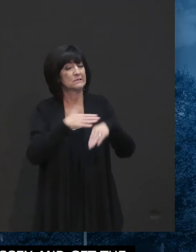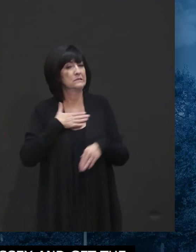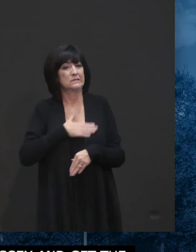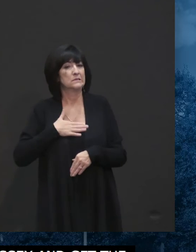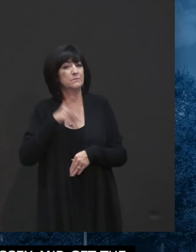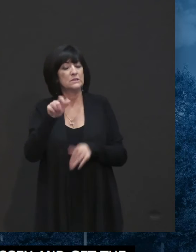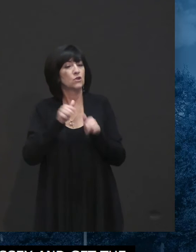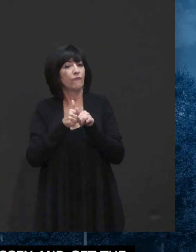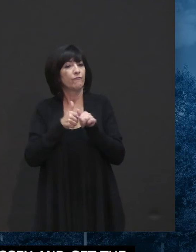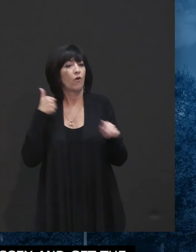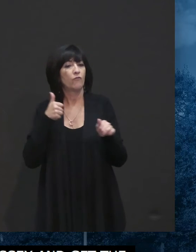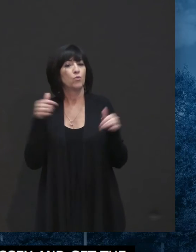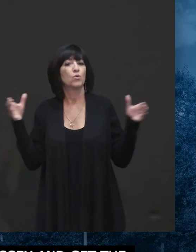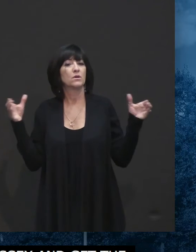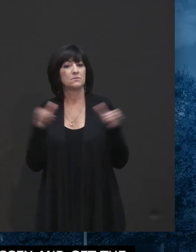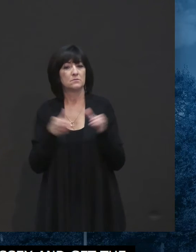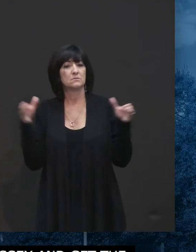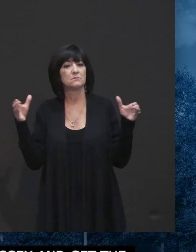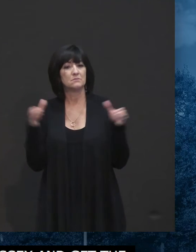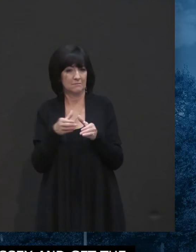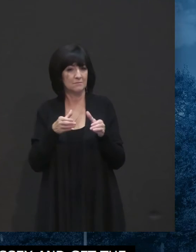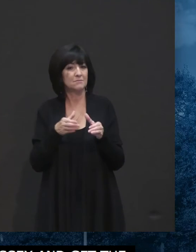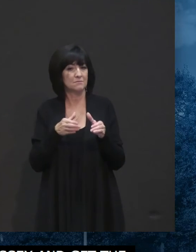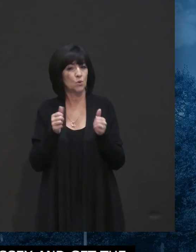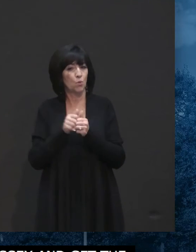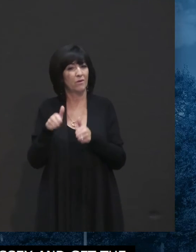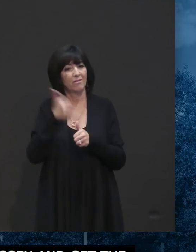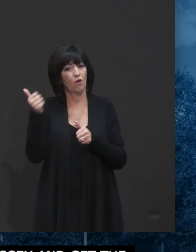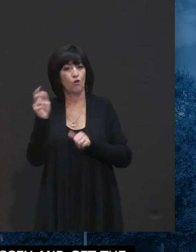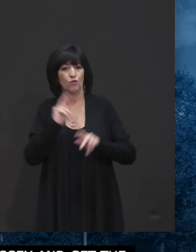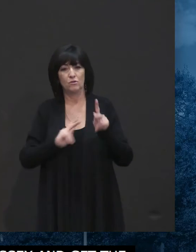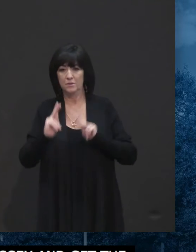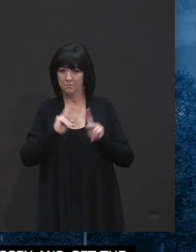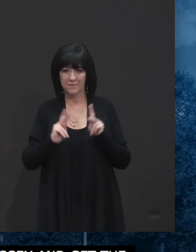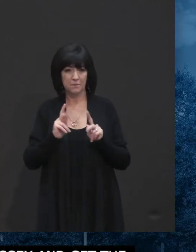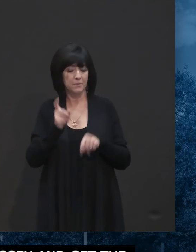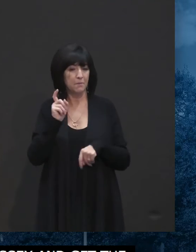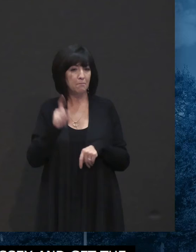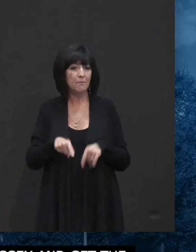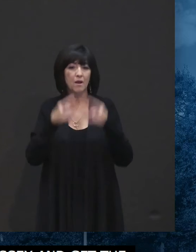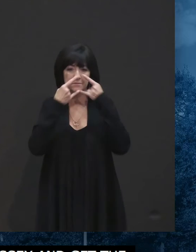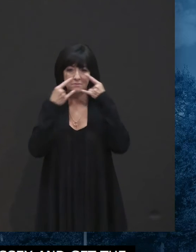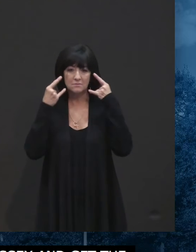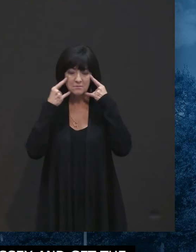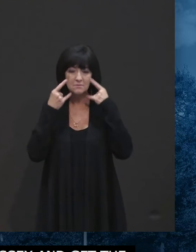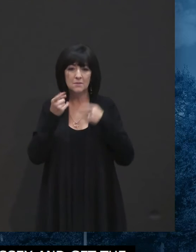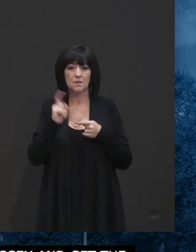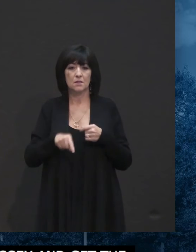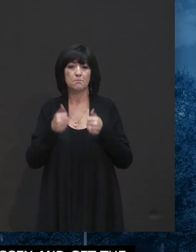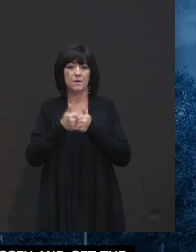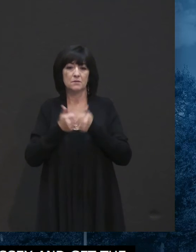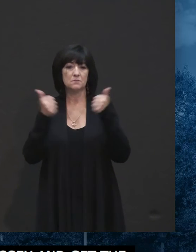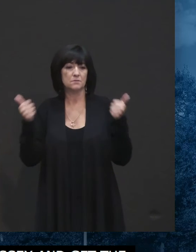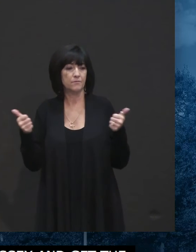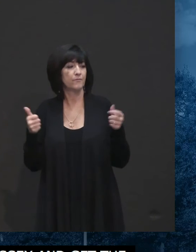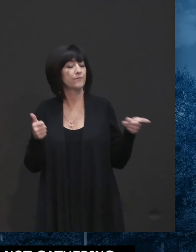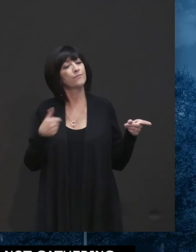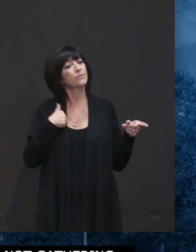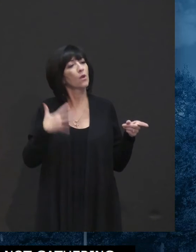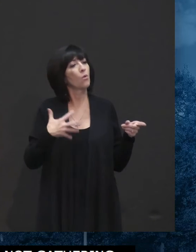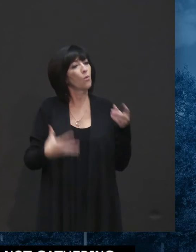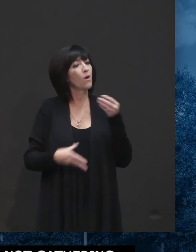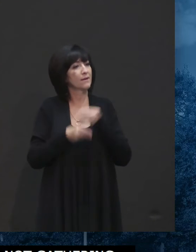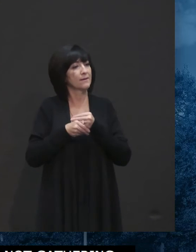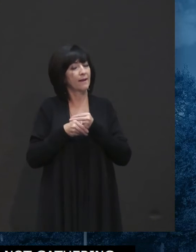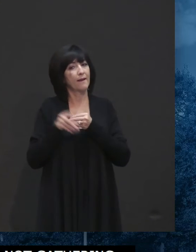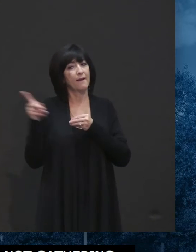time with others outside of your household unless you're with a face covering and distanced. So just one thing to add to that